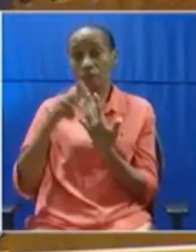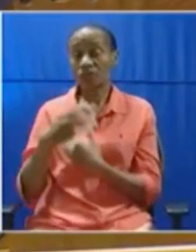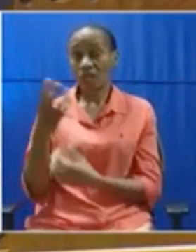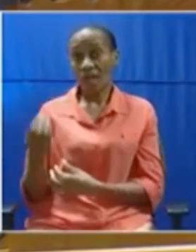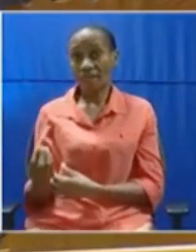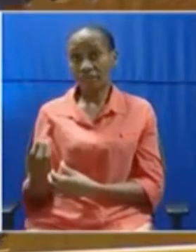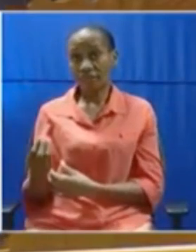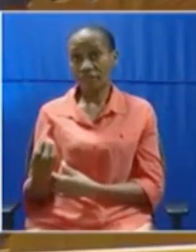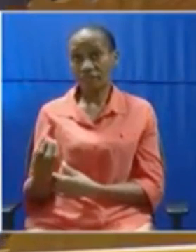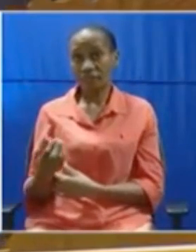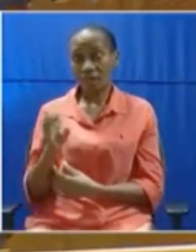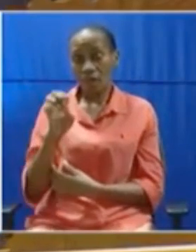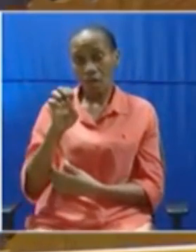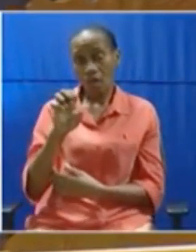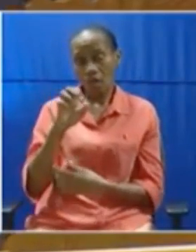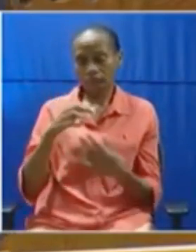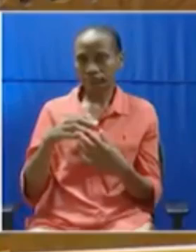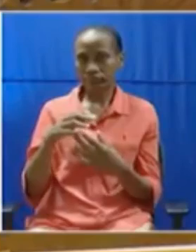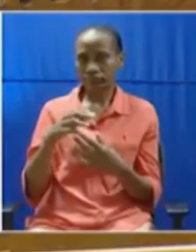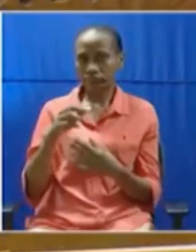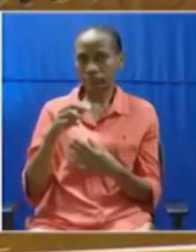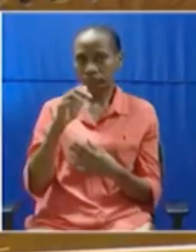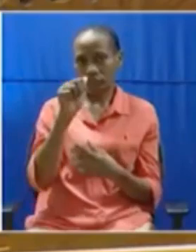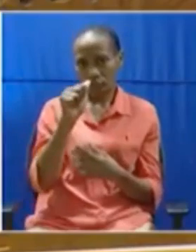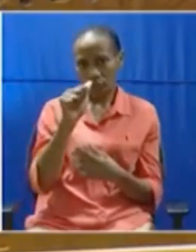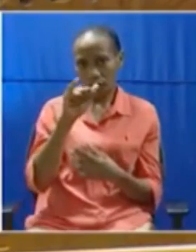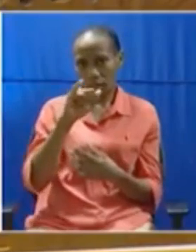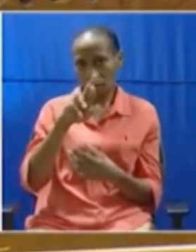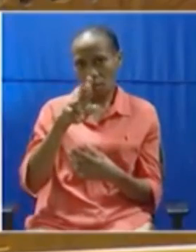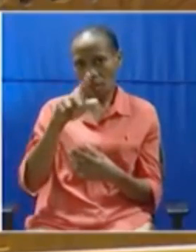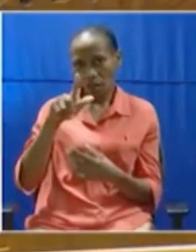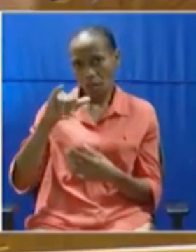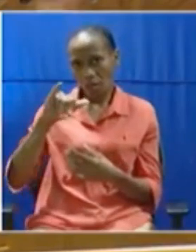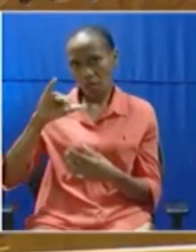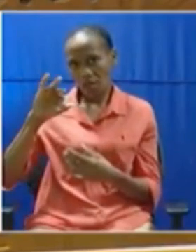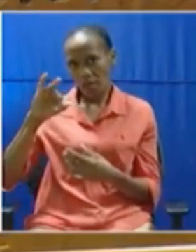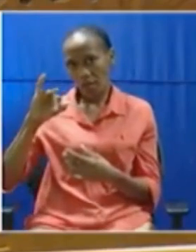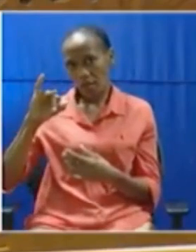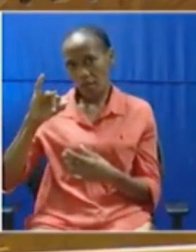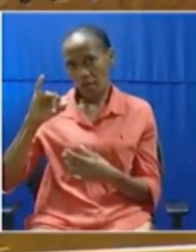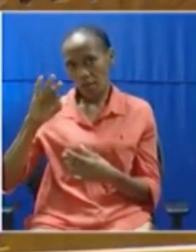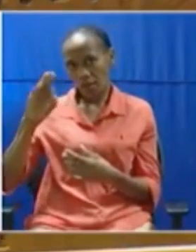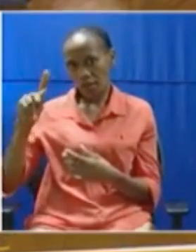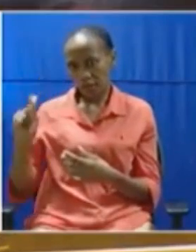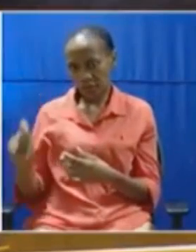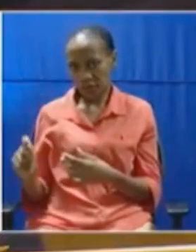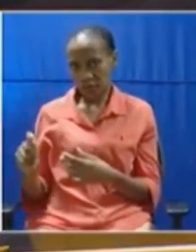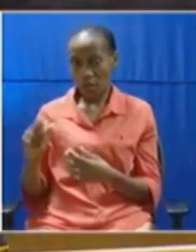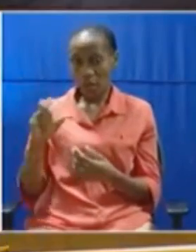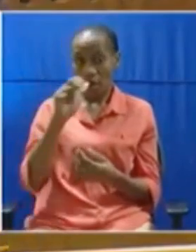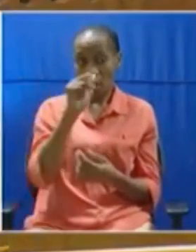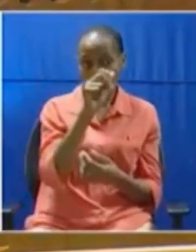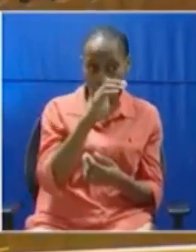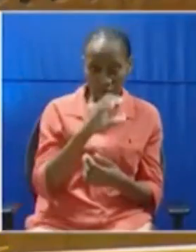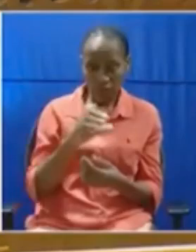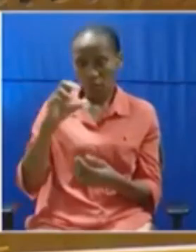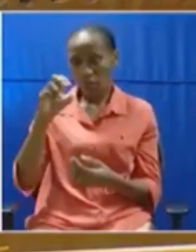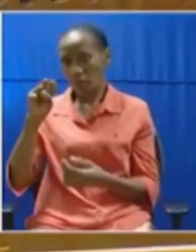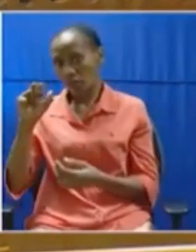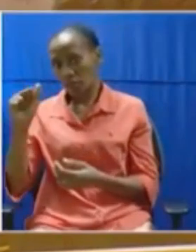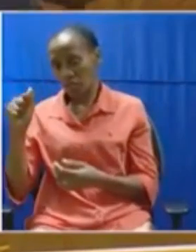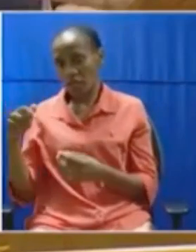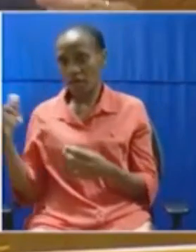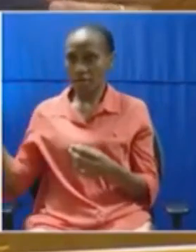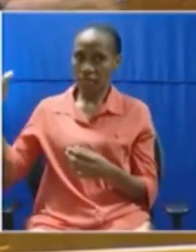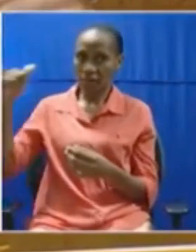a project called Airlift. The ANC and SAA were cutting flights from London to Cape